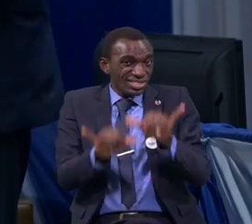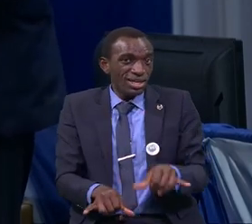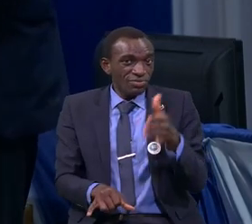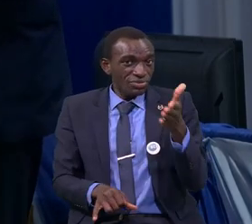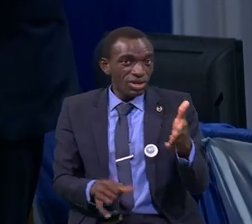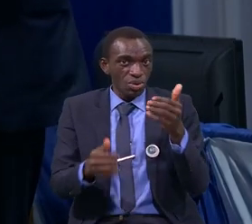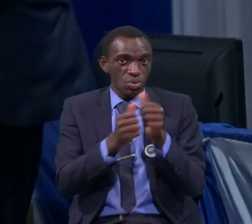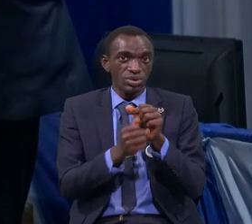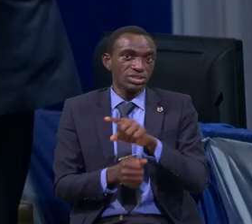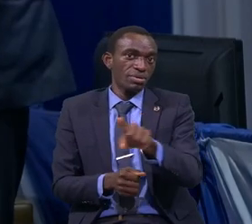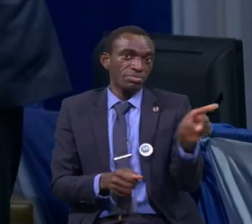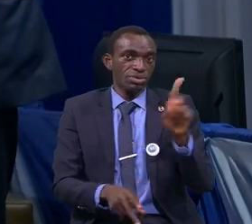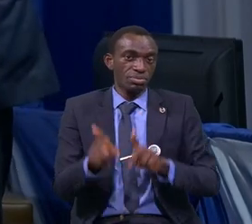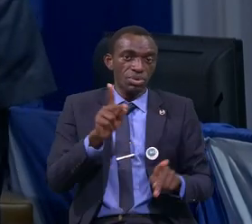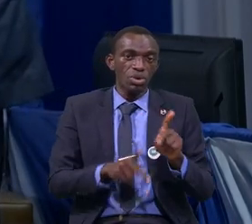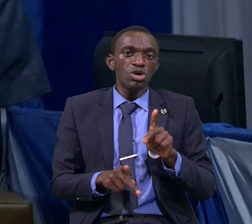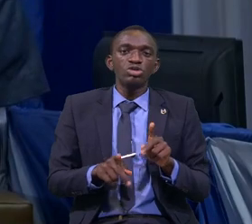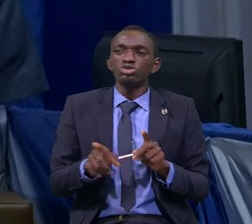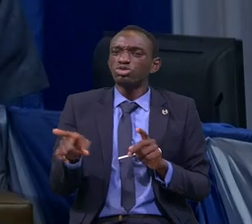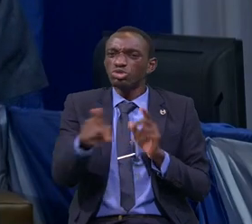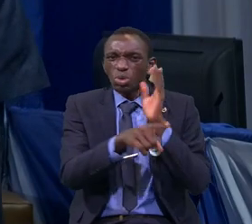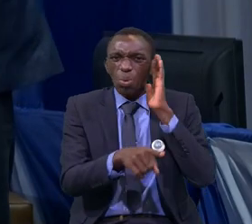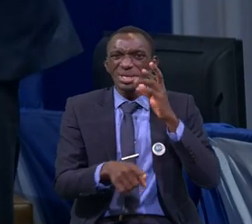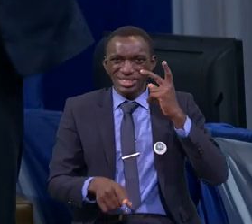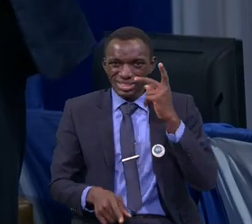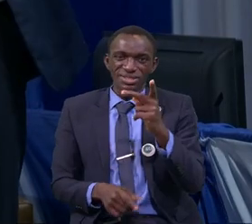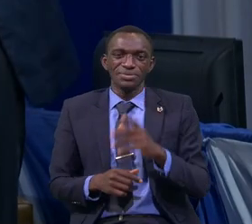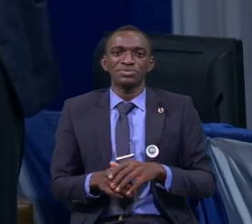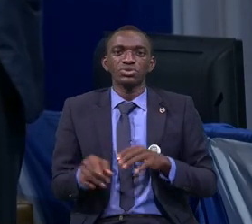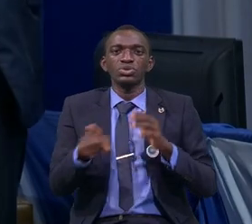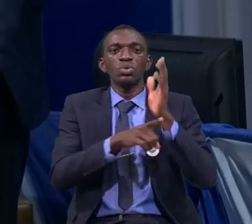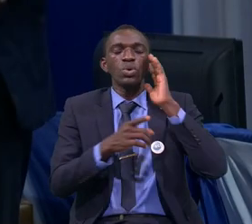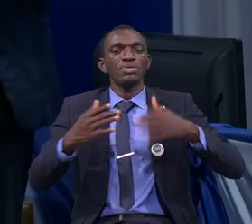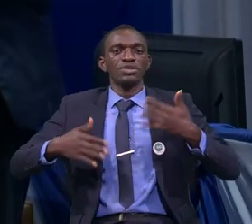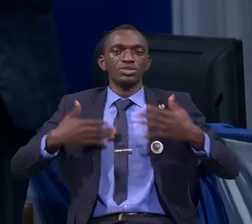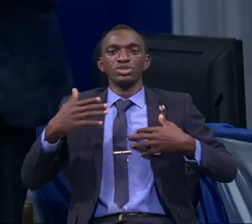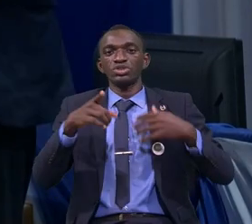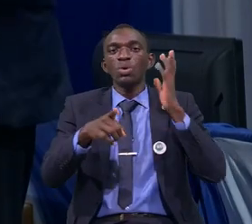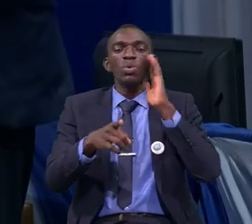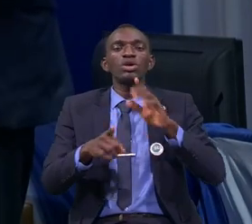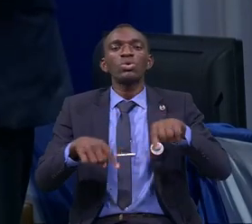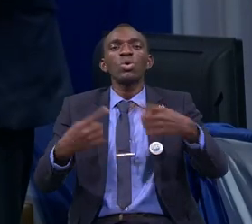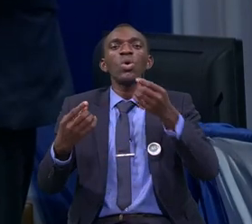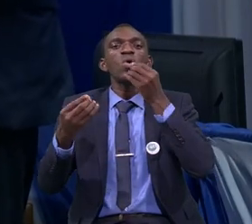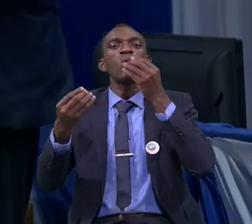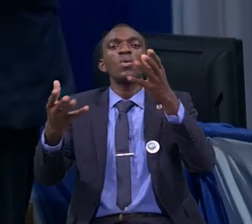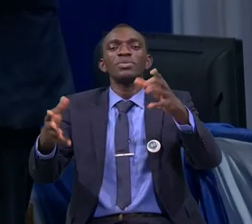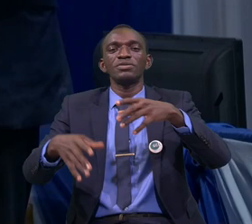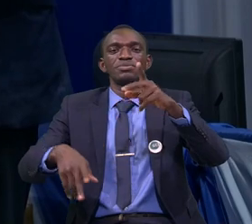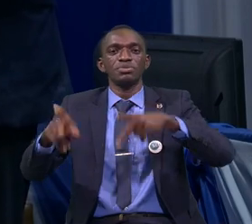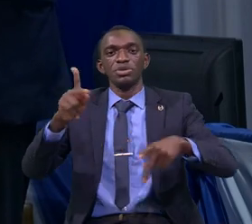will rejoice. And you will go and tell. He said, don't be a